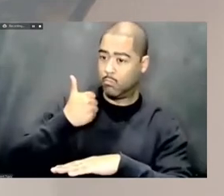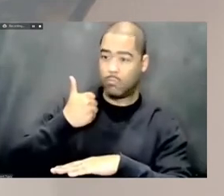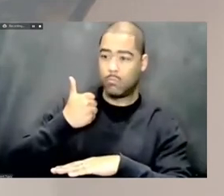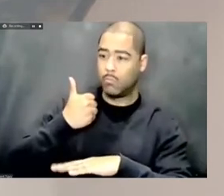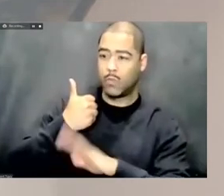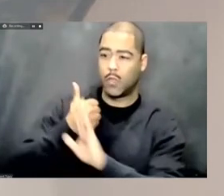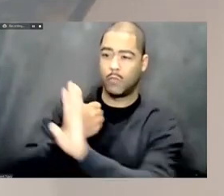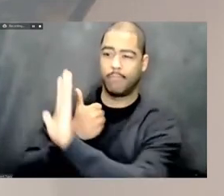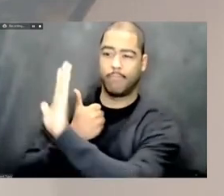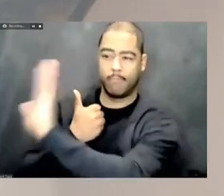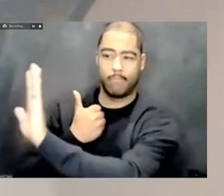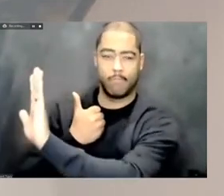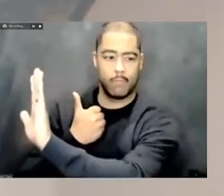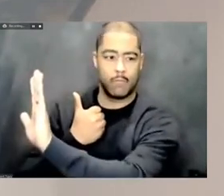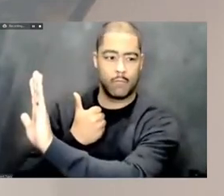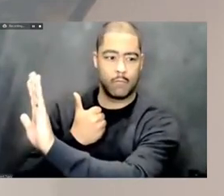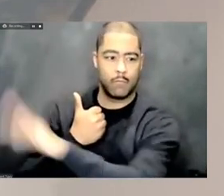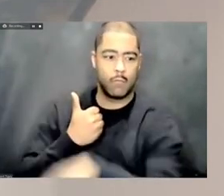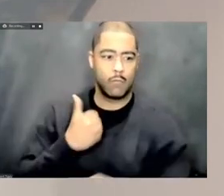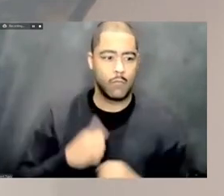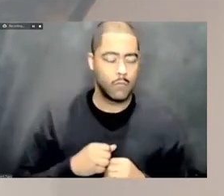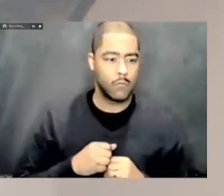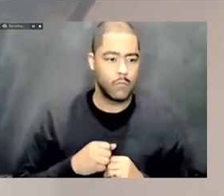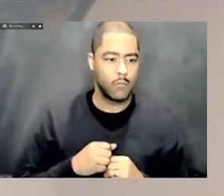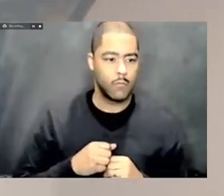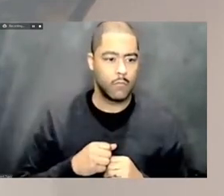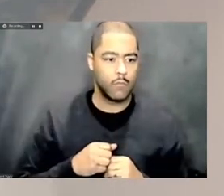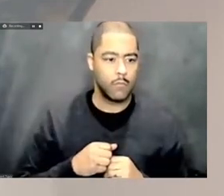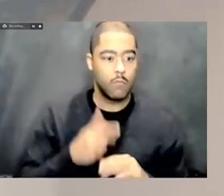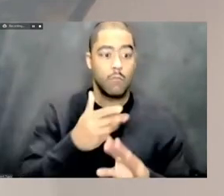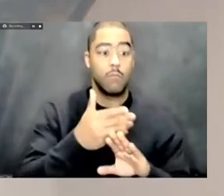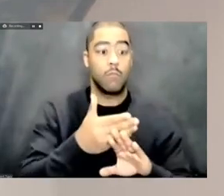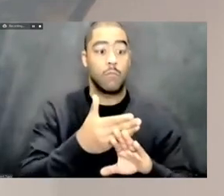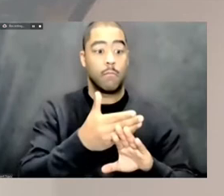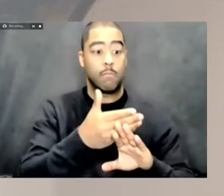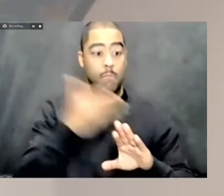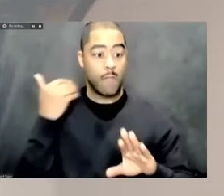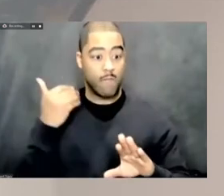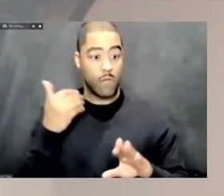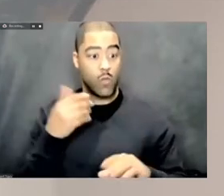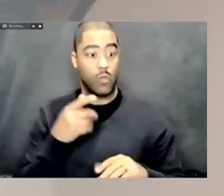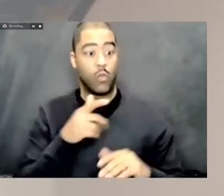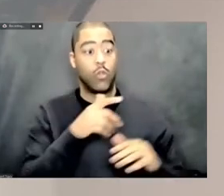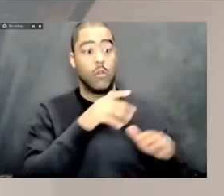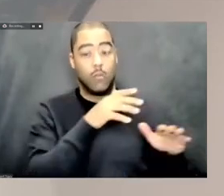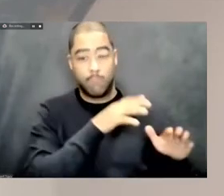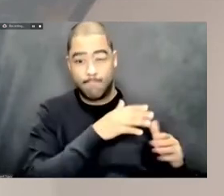Before taking off, please extinguish all smoldering resentments.